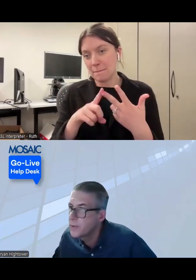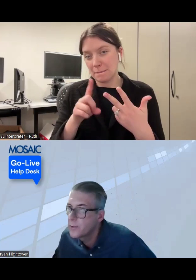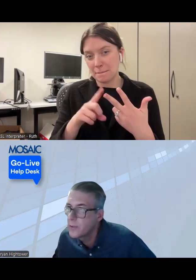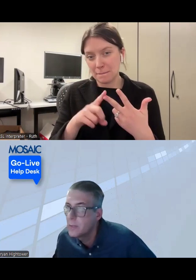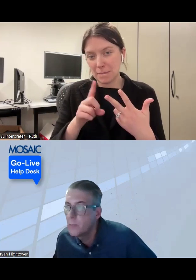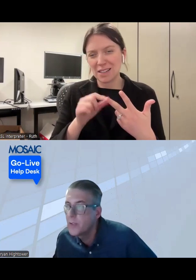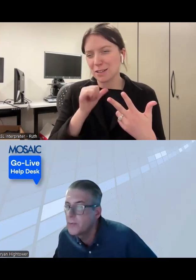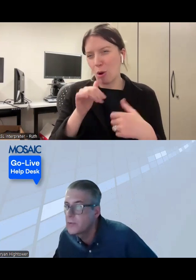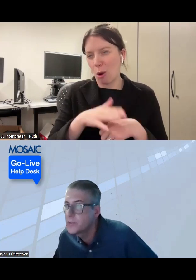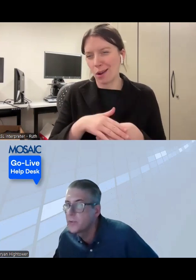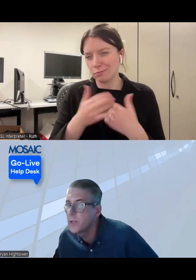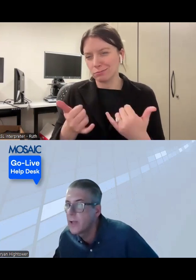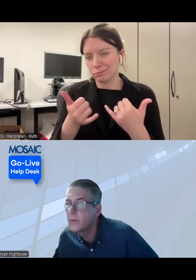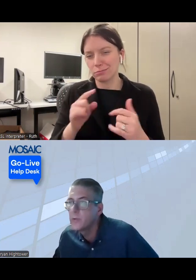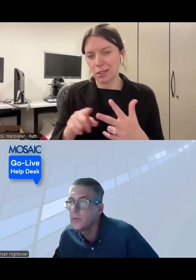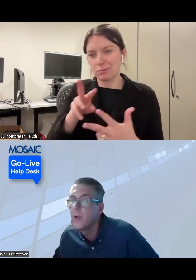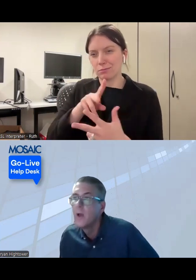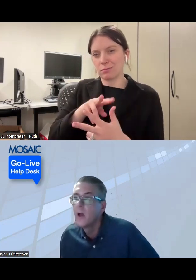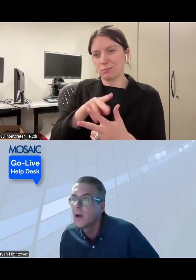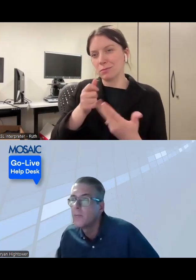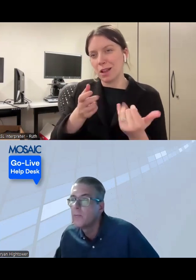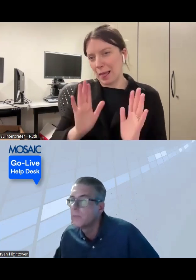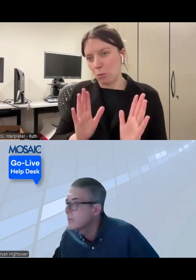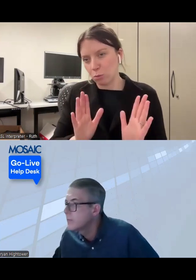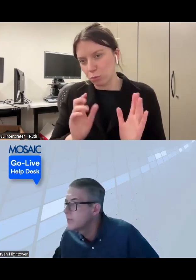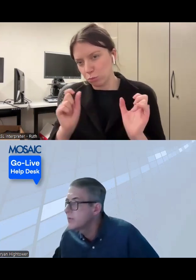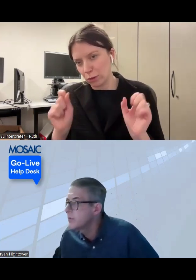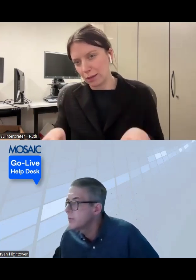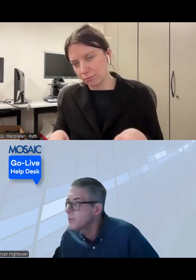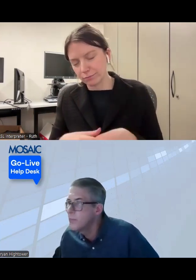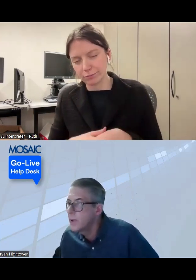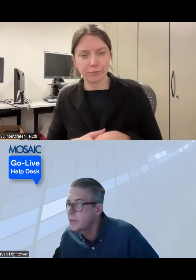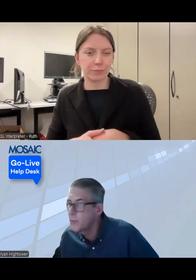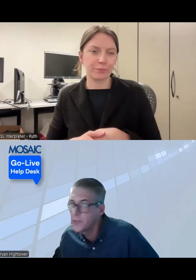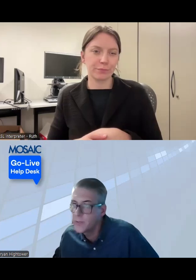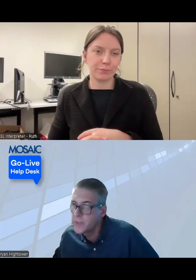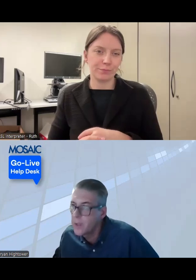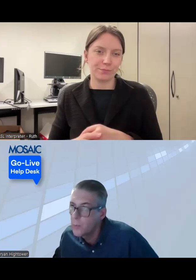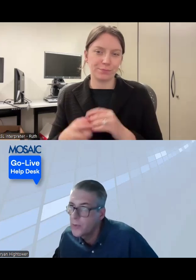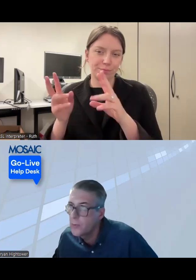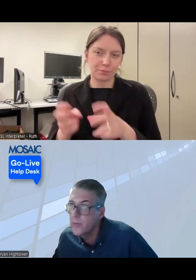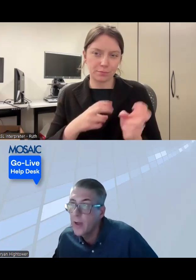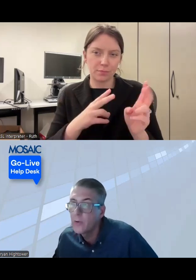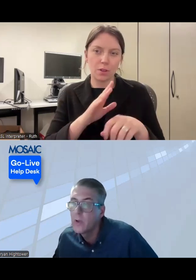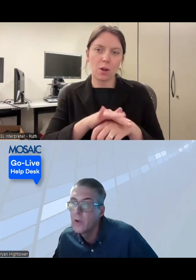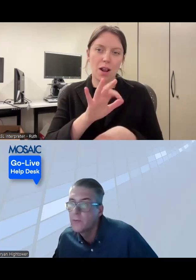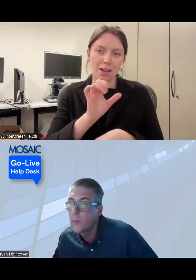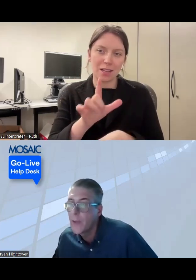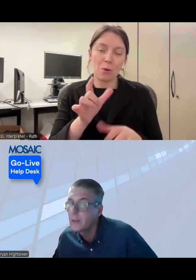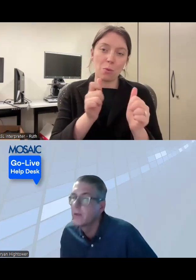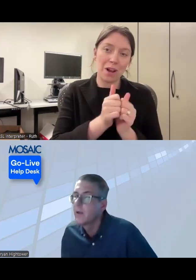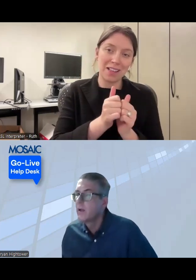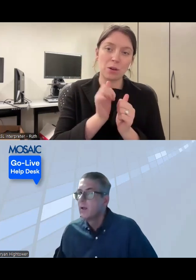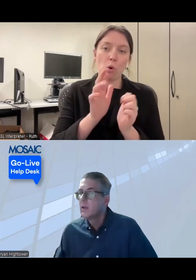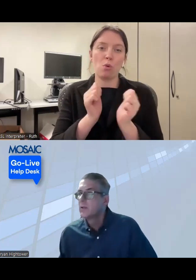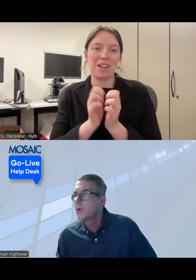on currently, but the first 2 allow you to export it to Excel with or without